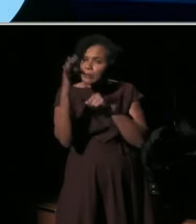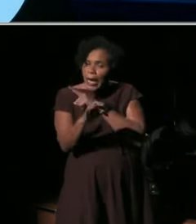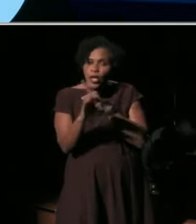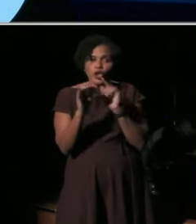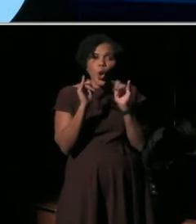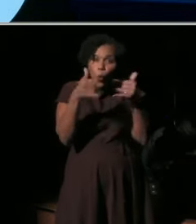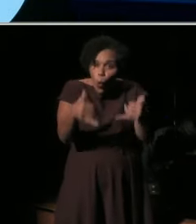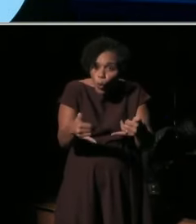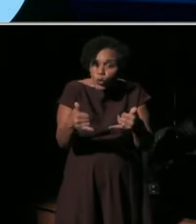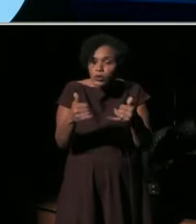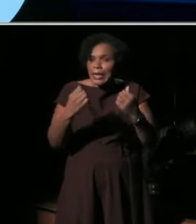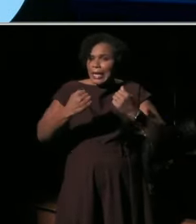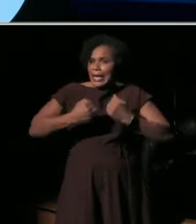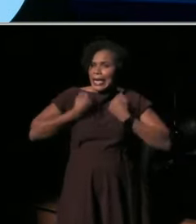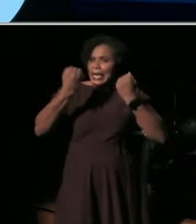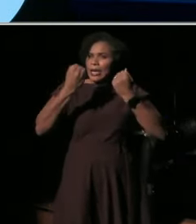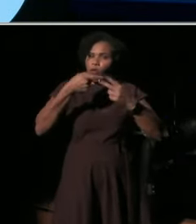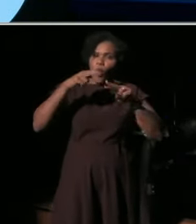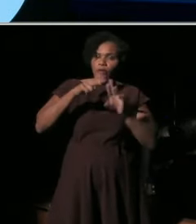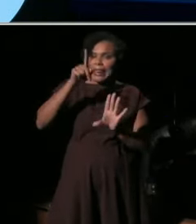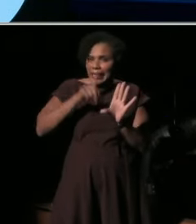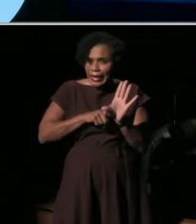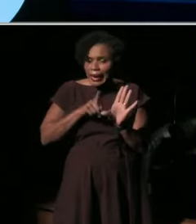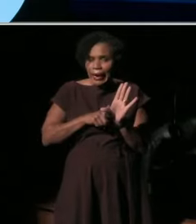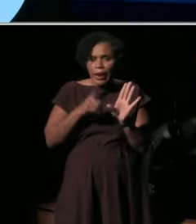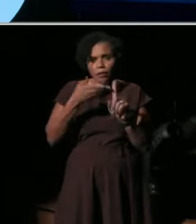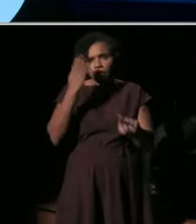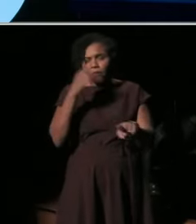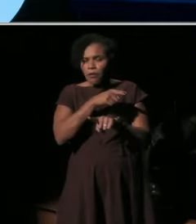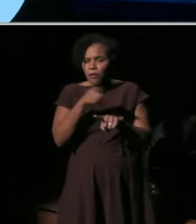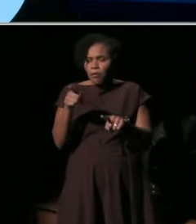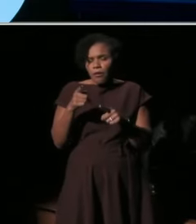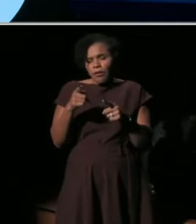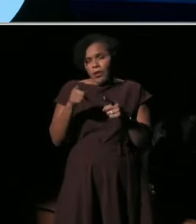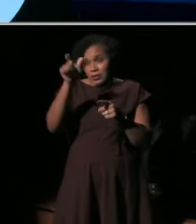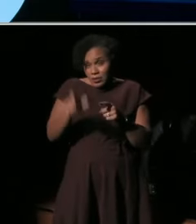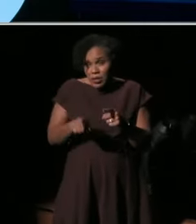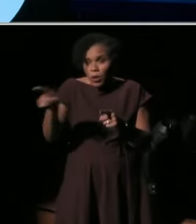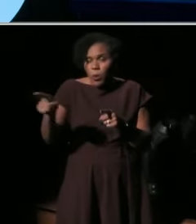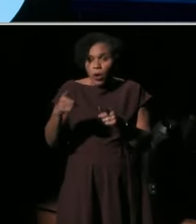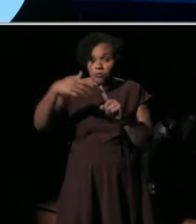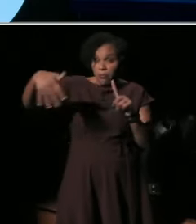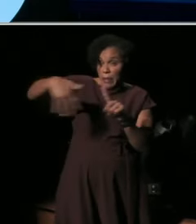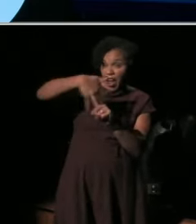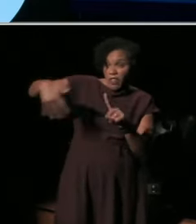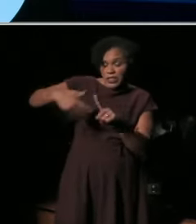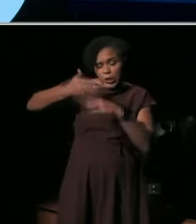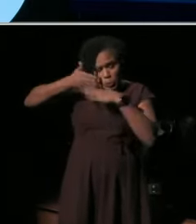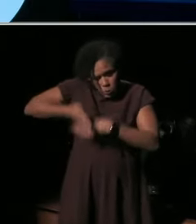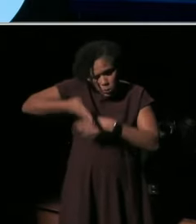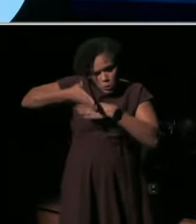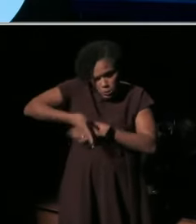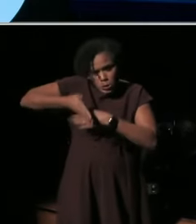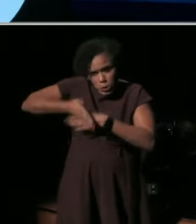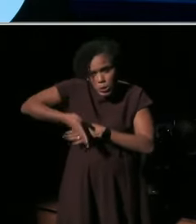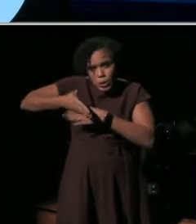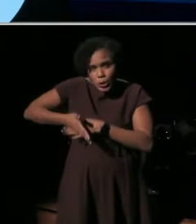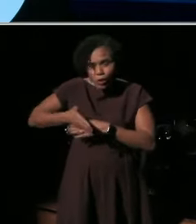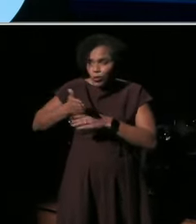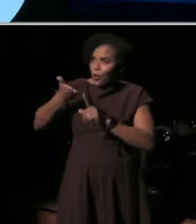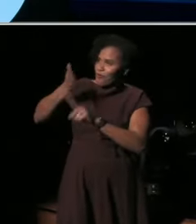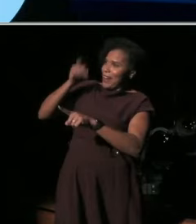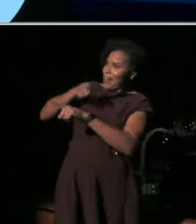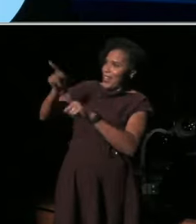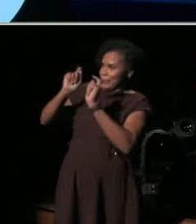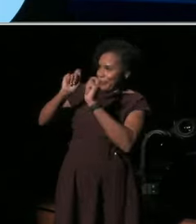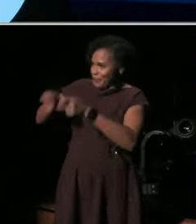Year recognizes the invaluable contribution made by someone who works tirelessly behind the scenes. Believe it or